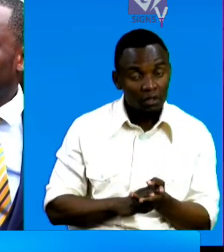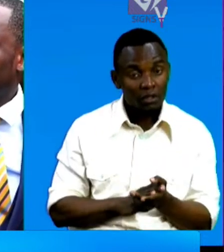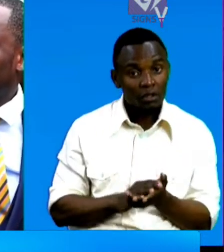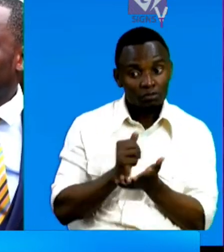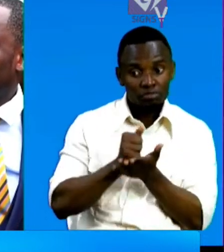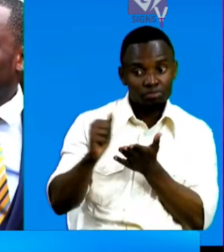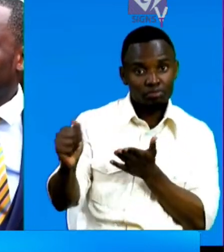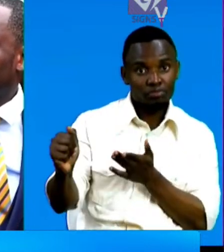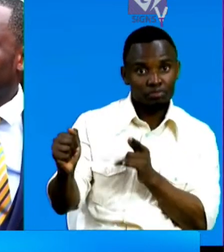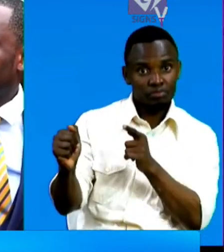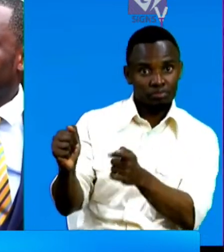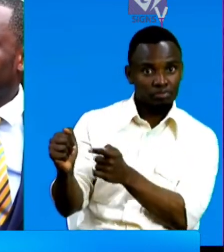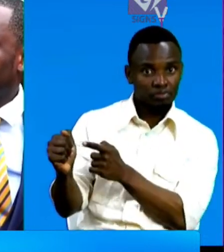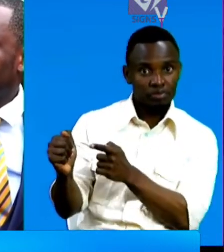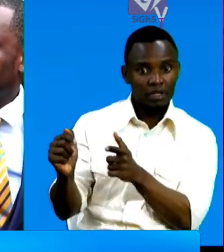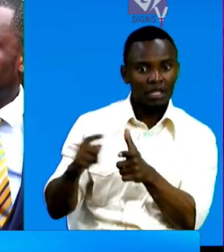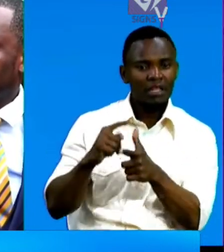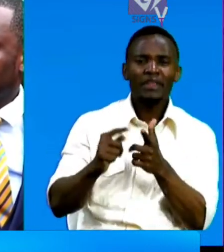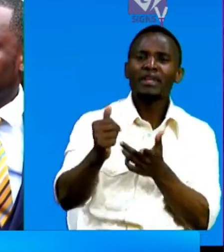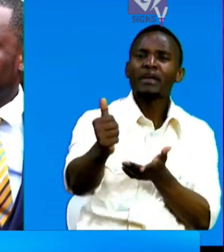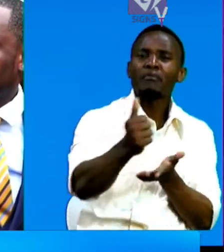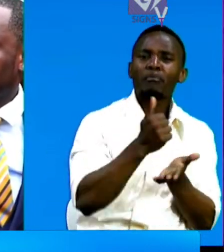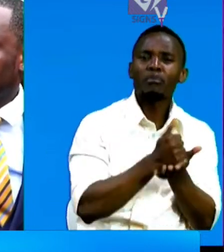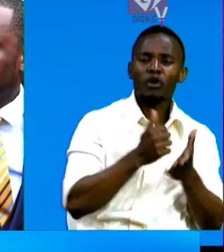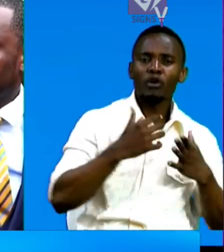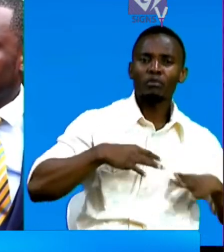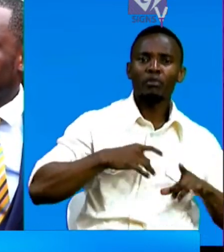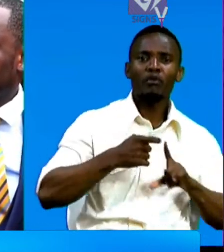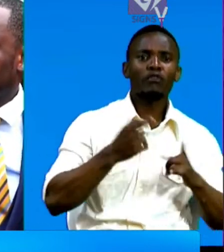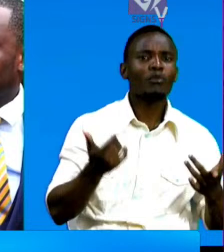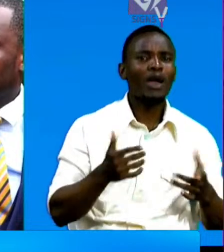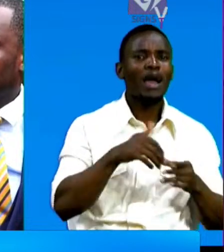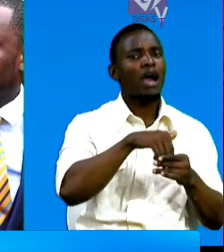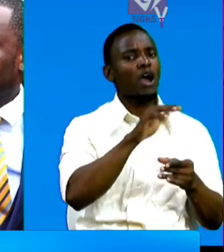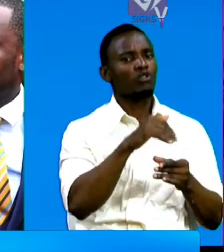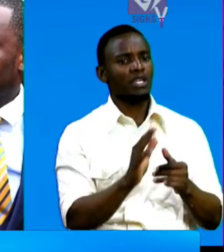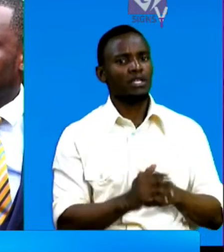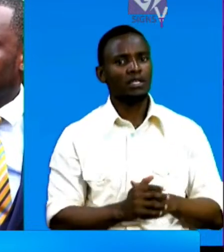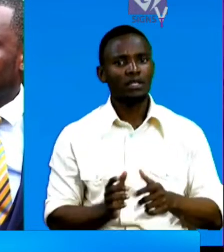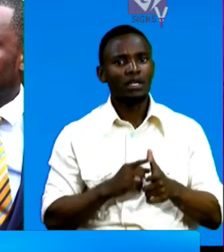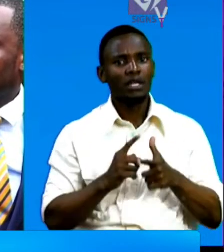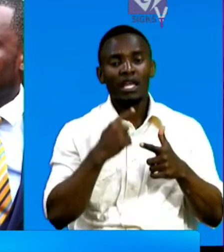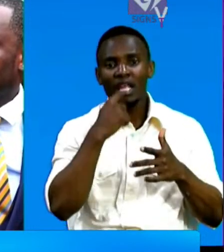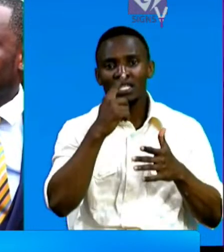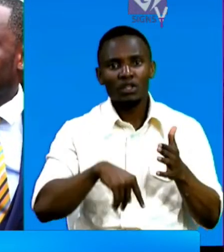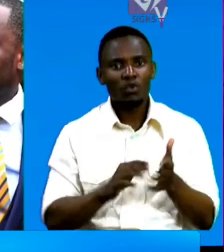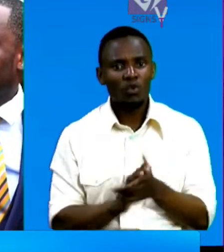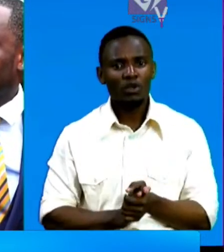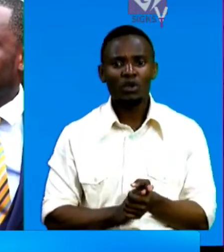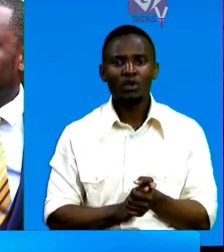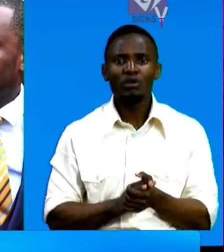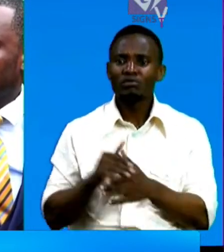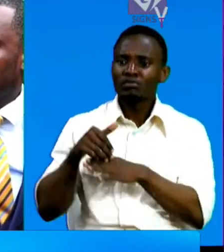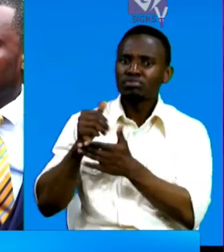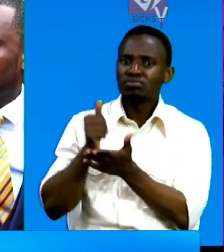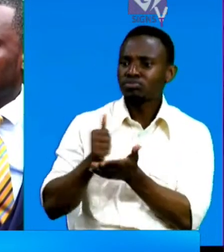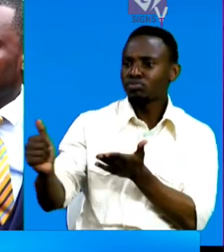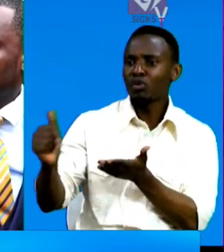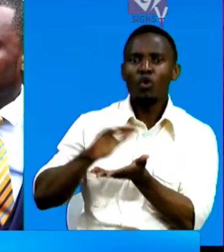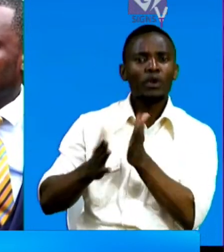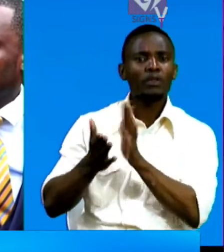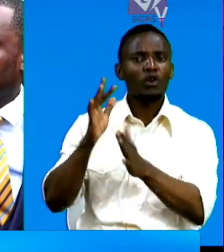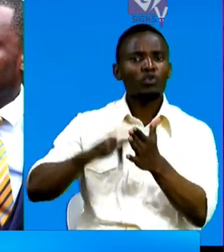many of them, and employ people from outside. And tell them one fine morning, without notice, you are out on the